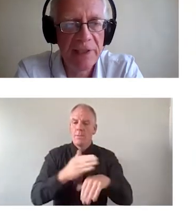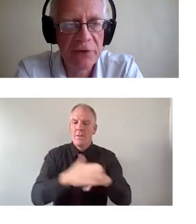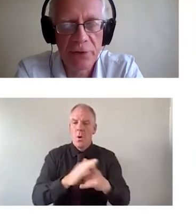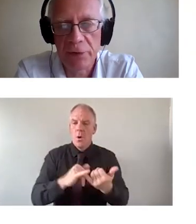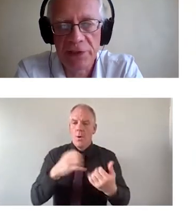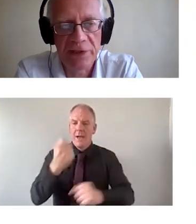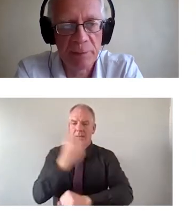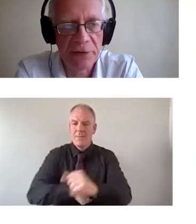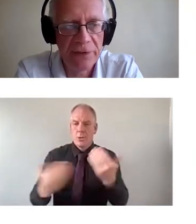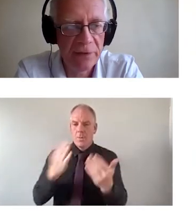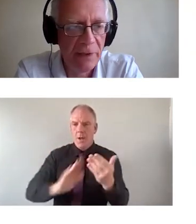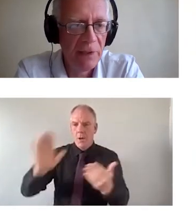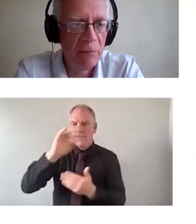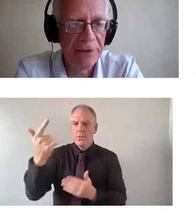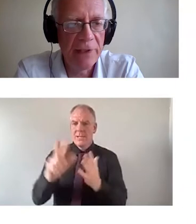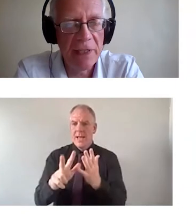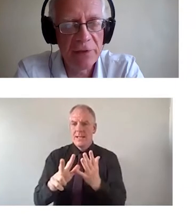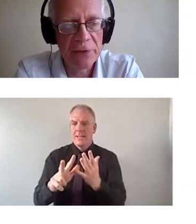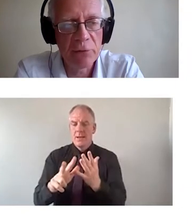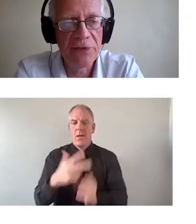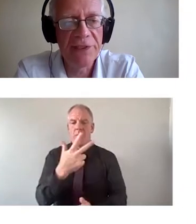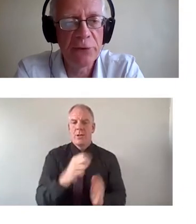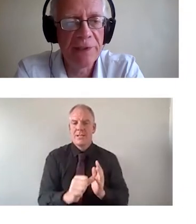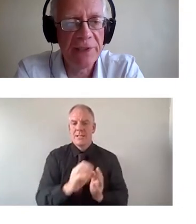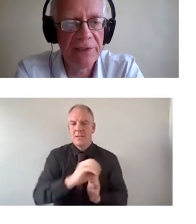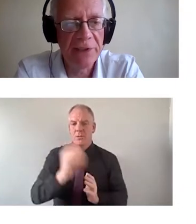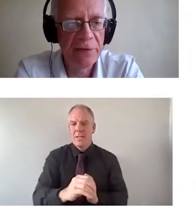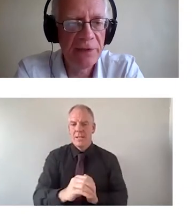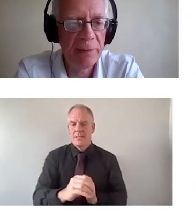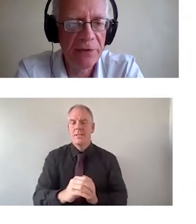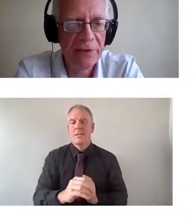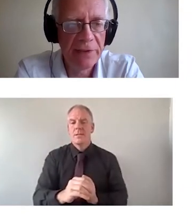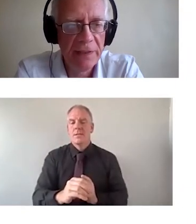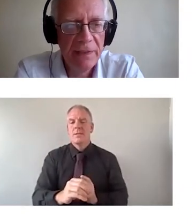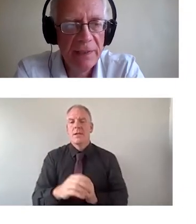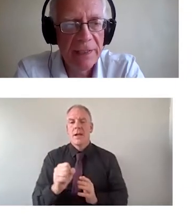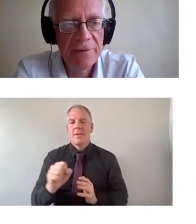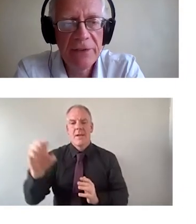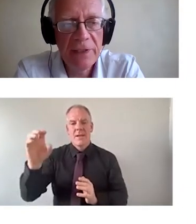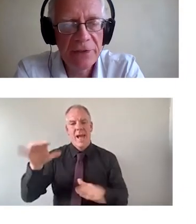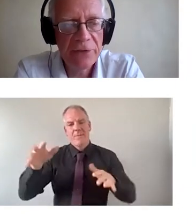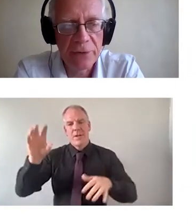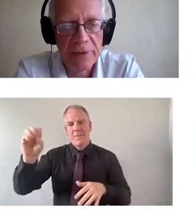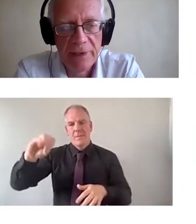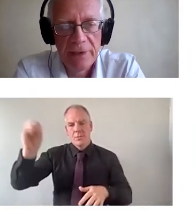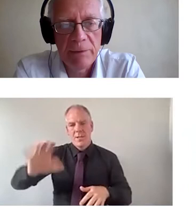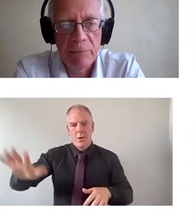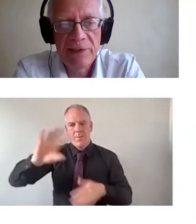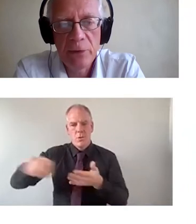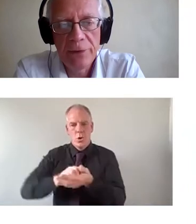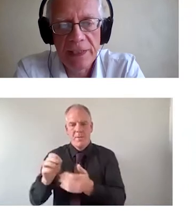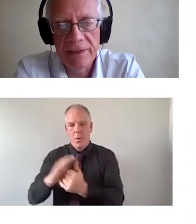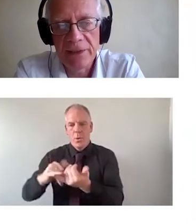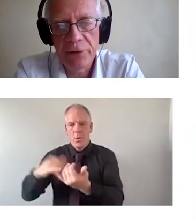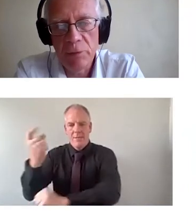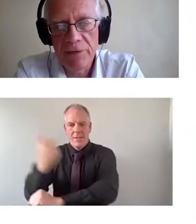EU 28, just 36%. But on average across the EU 28, it is 50%. And finally, just we